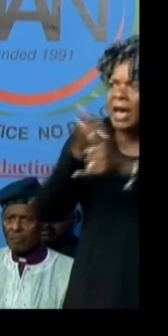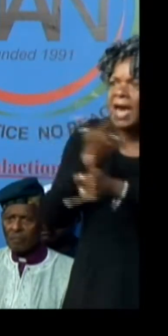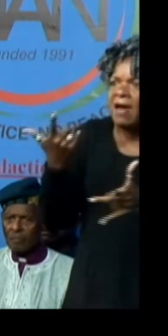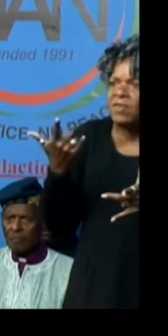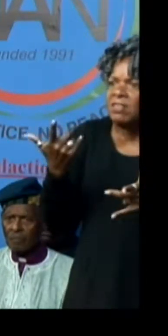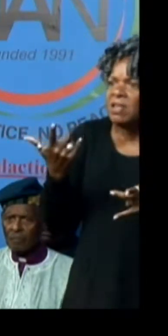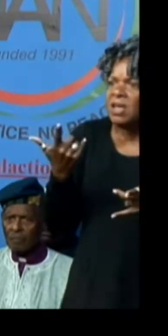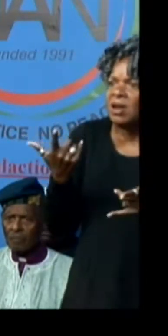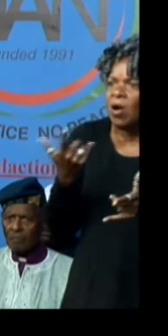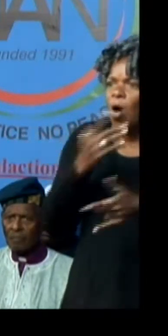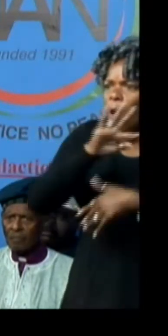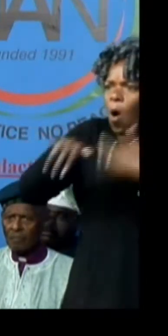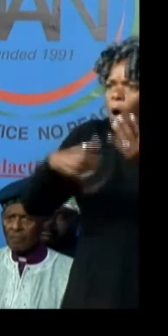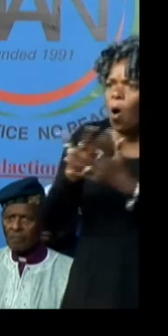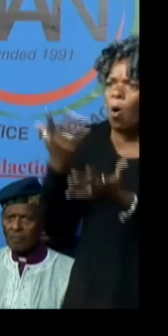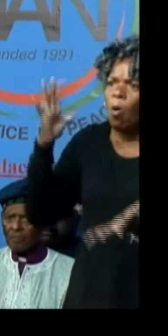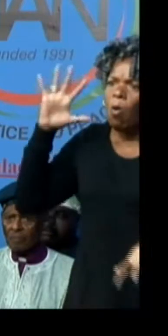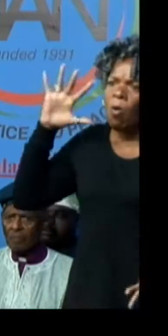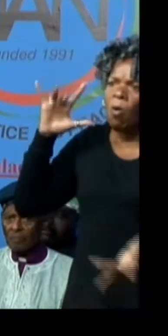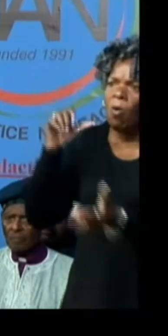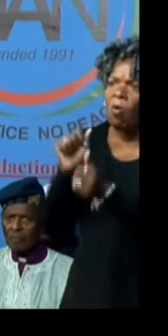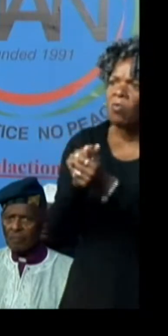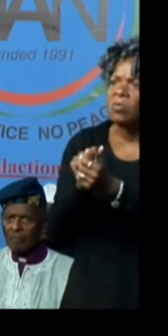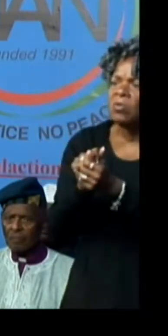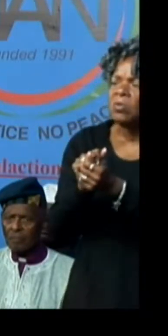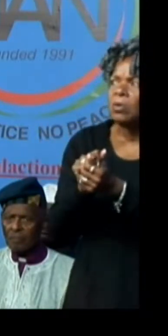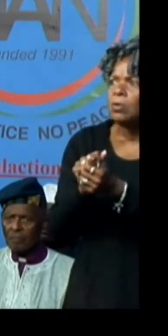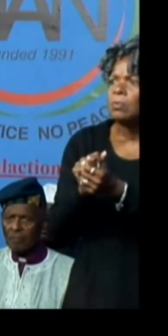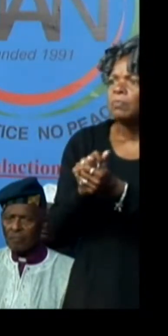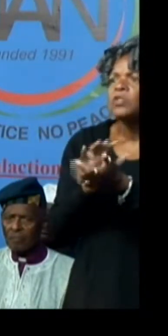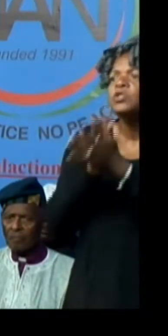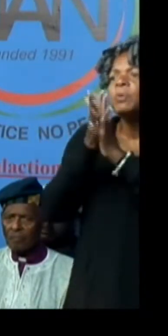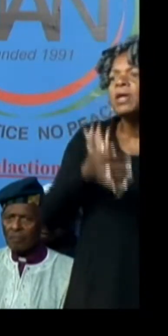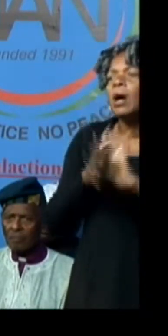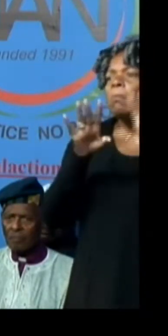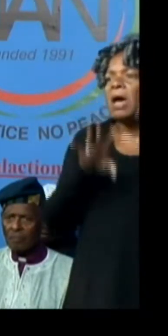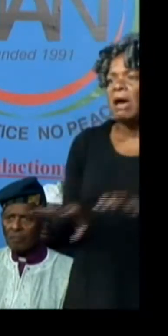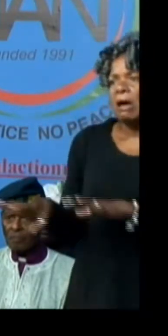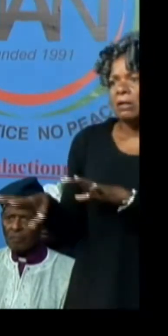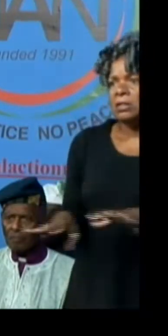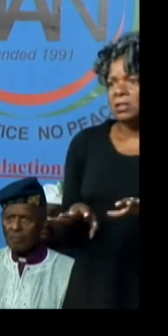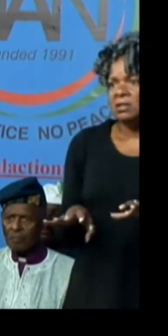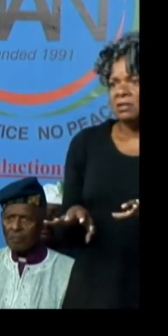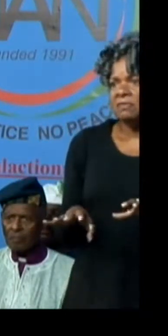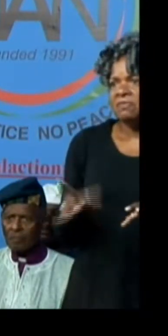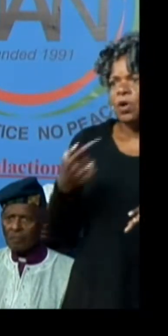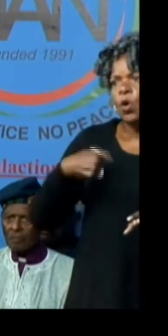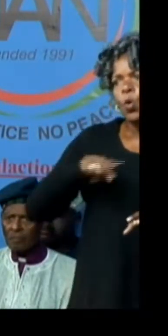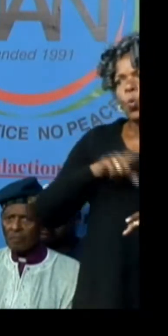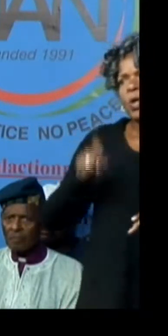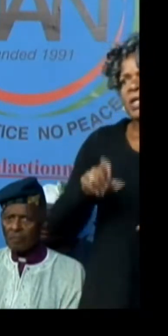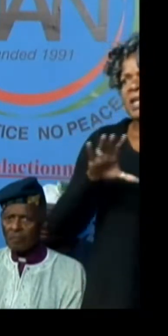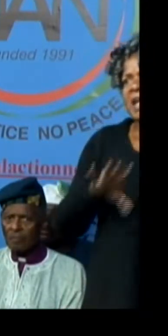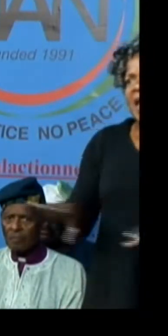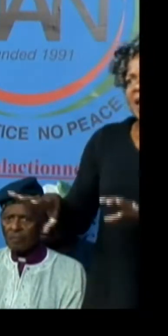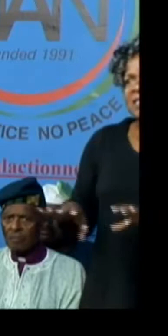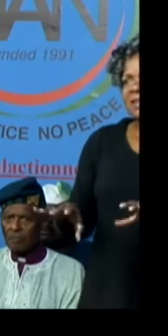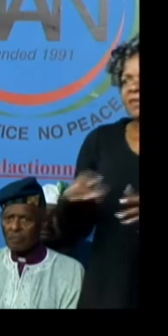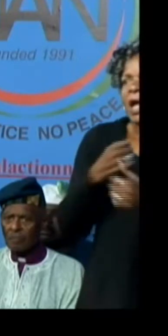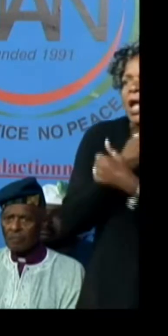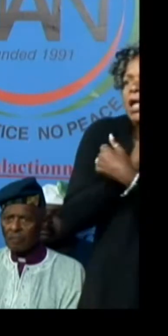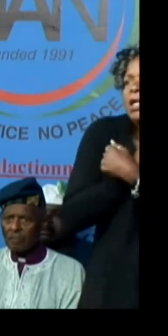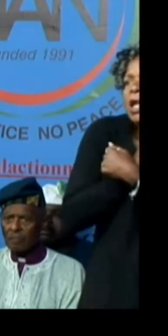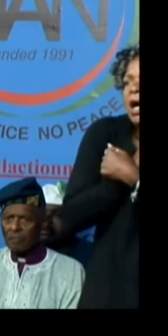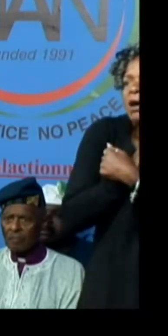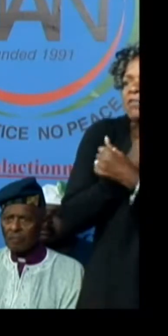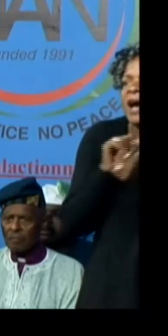the active phenomena, to have it in action, love in action,